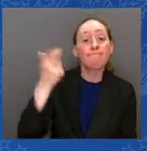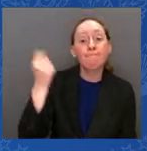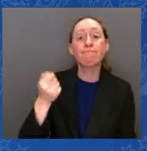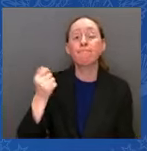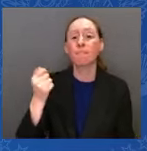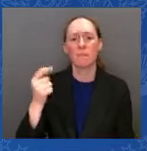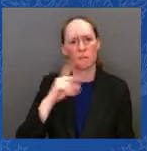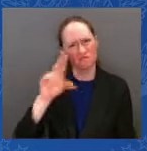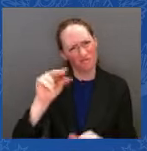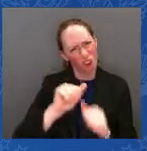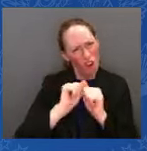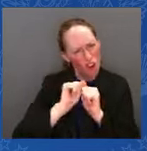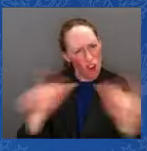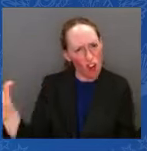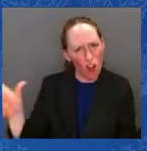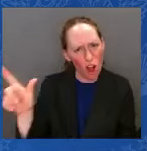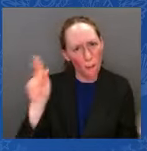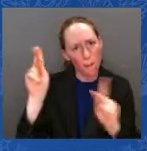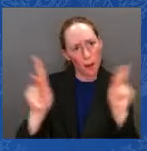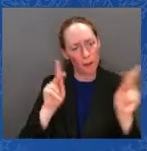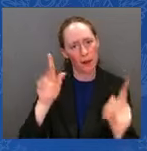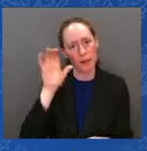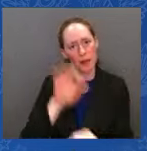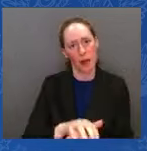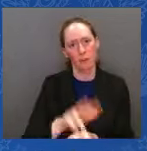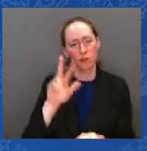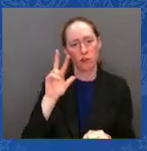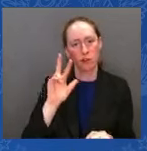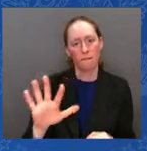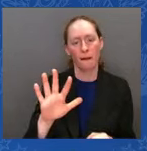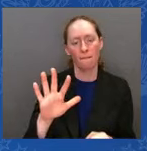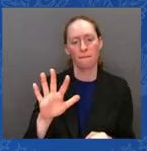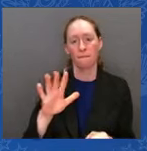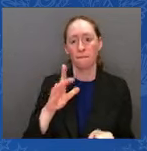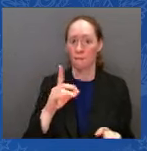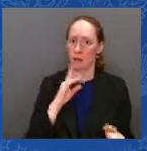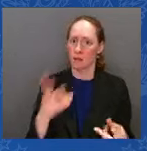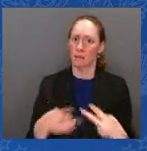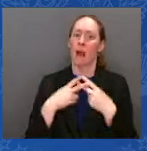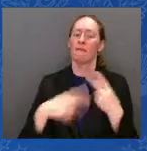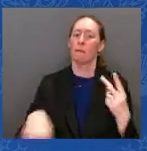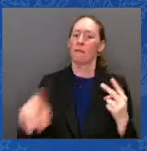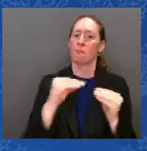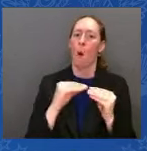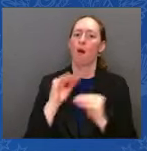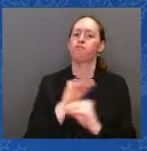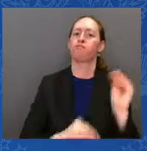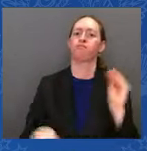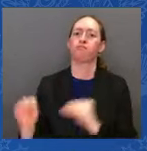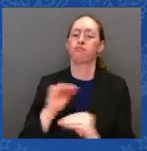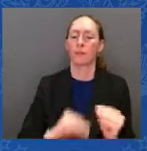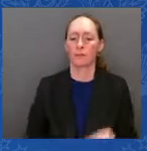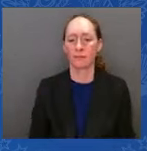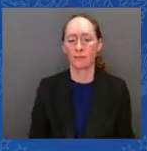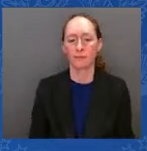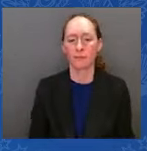Because guess what? It saves the taxpayer money. The federal government doesn't have to write a check